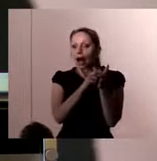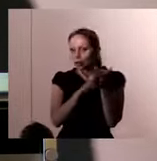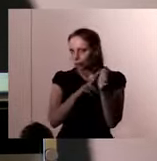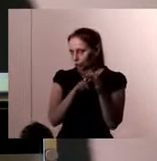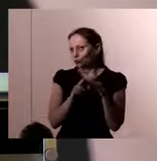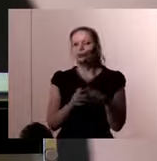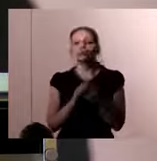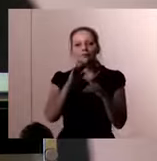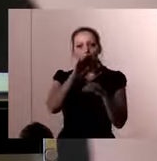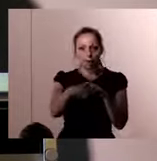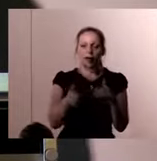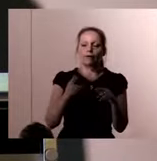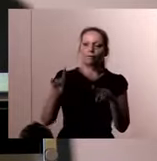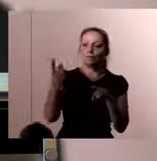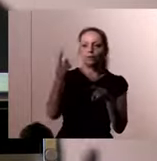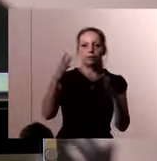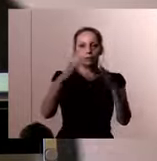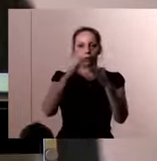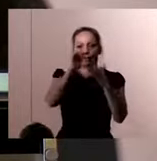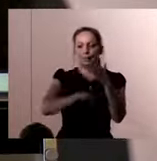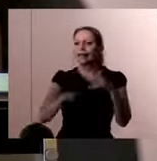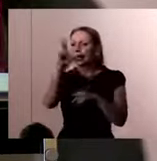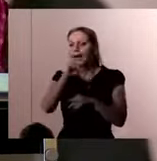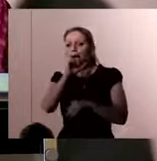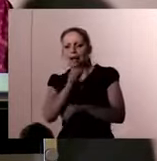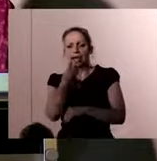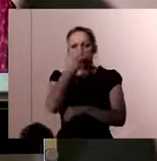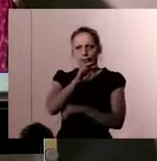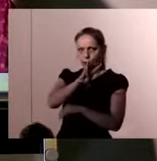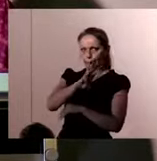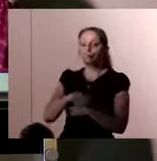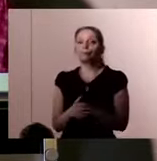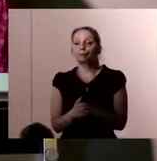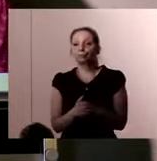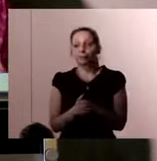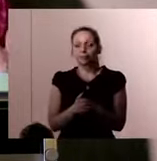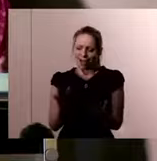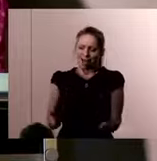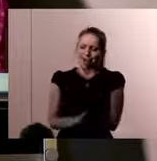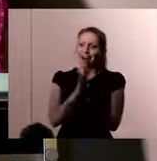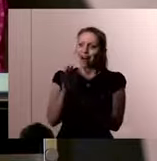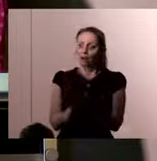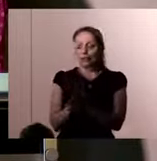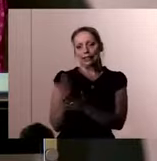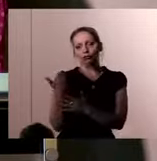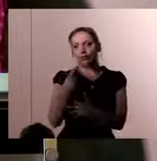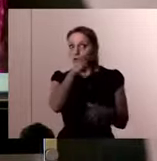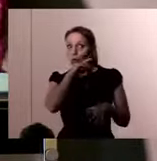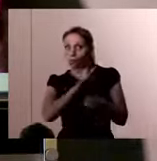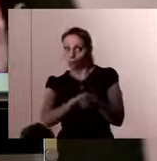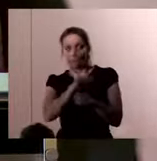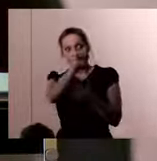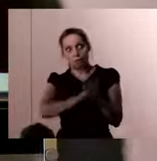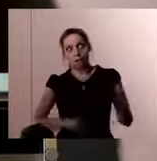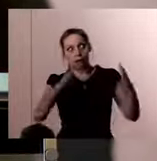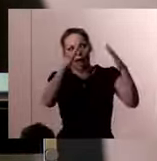of first home buyers. This is a young man, he's 23. He's really happy because he's bought a house with his girlfriend and he's